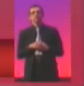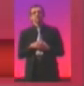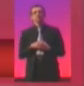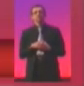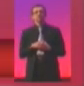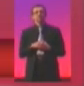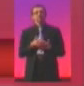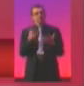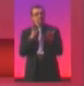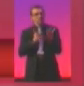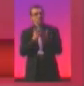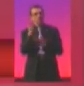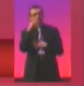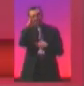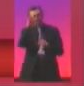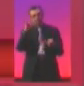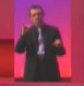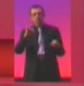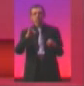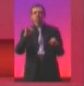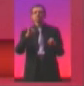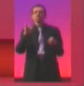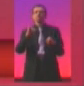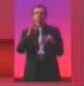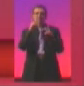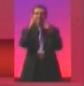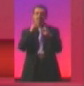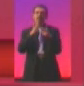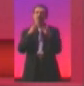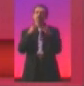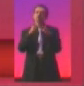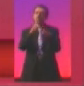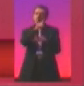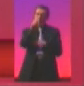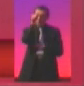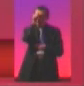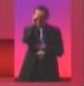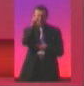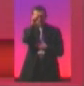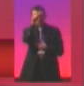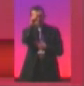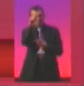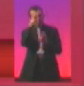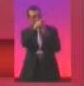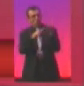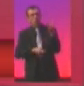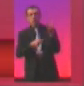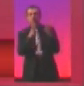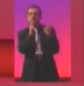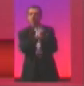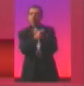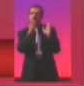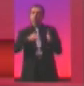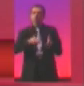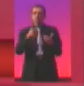Anyone who's been through the nightmare that can characterize the care system knows that things have to change. They know that